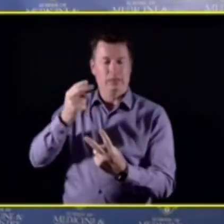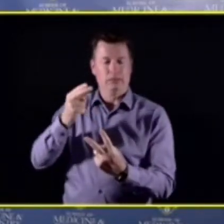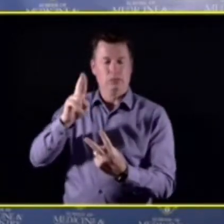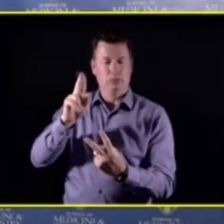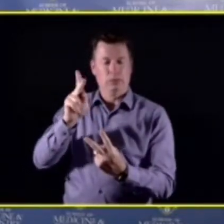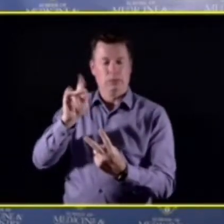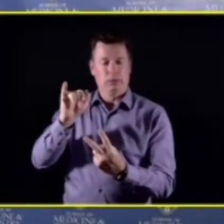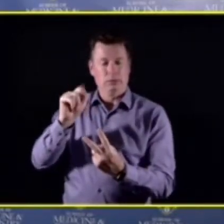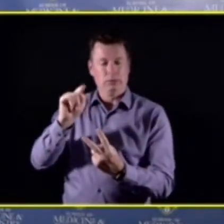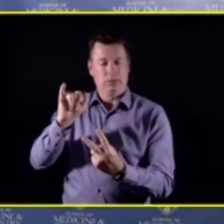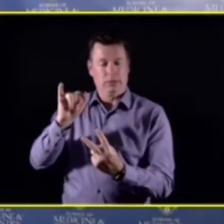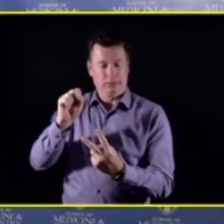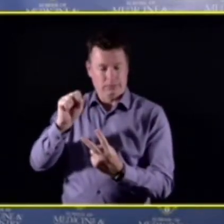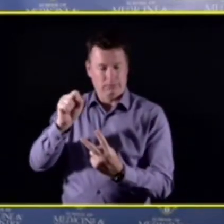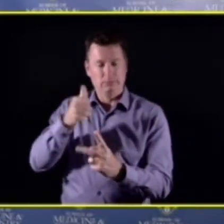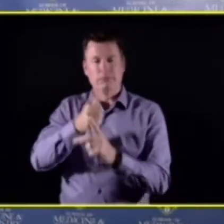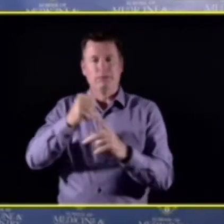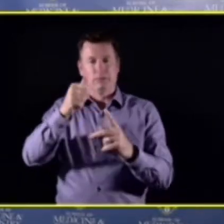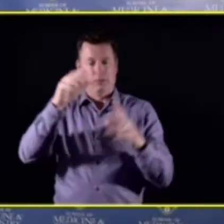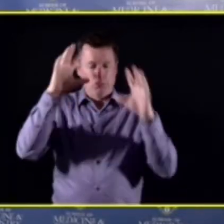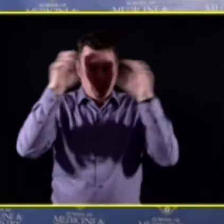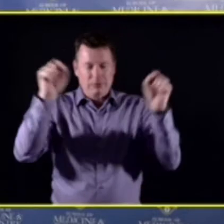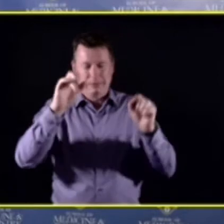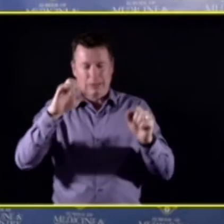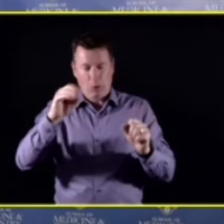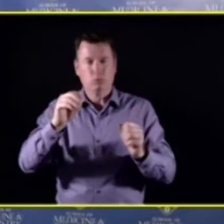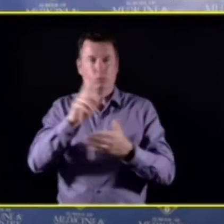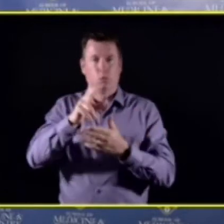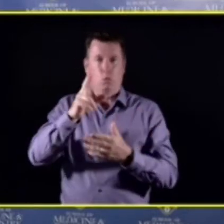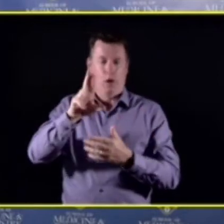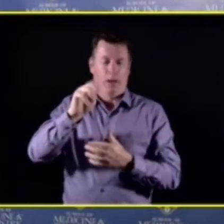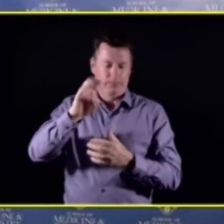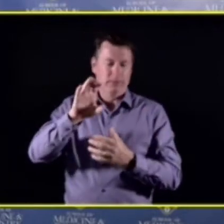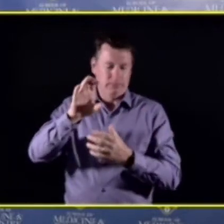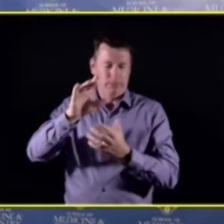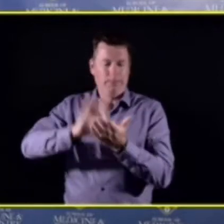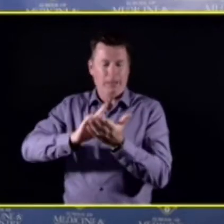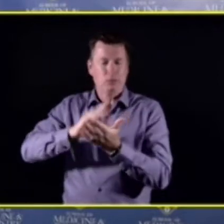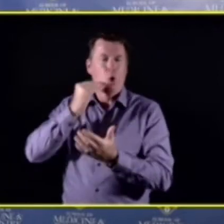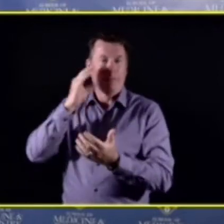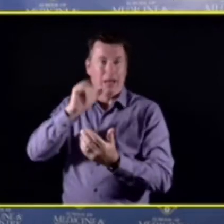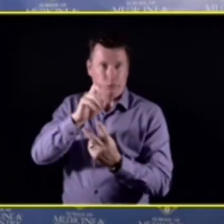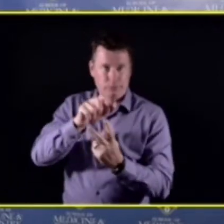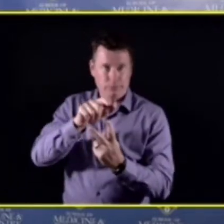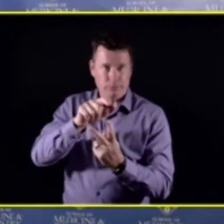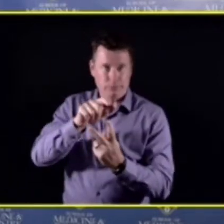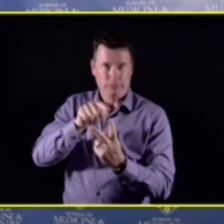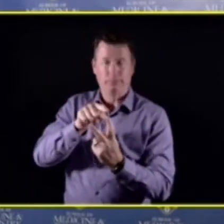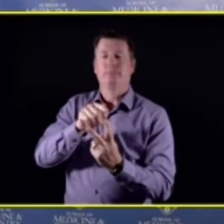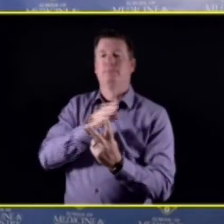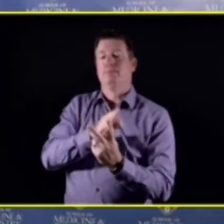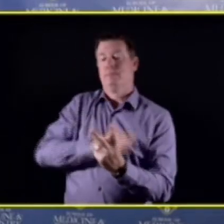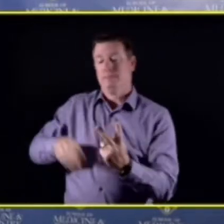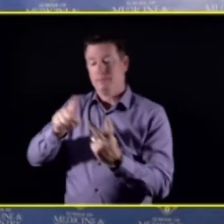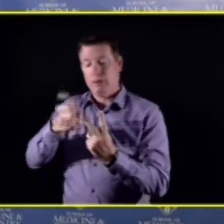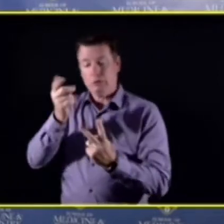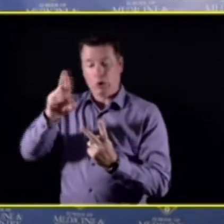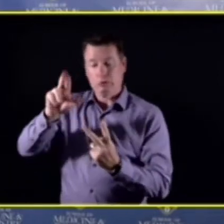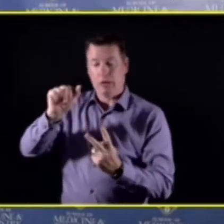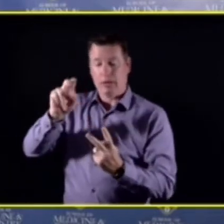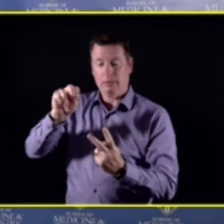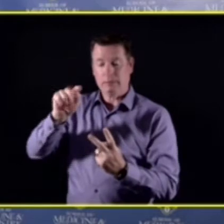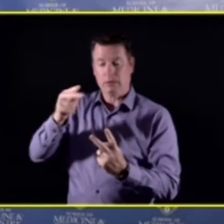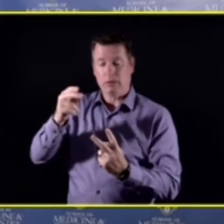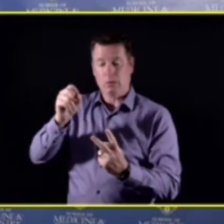continuing to provide Mr. Barish follow-up care since his hospitalization. Before we turn it over to questions, we'll ask if